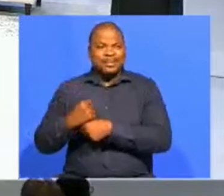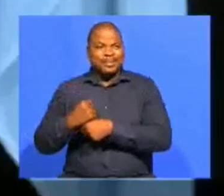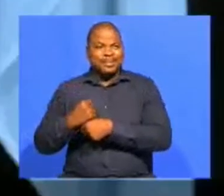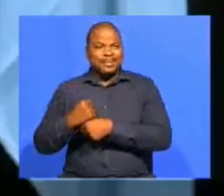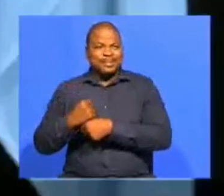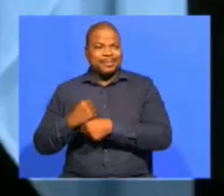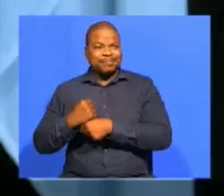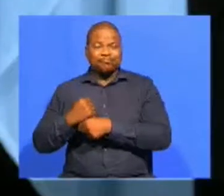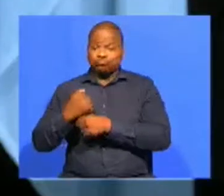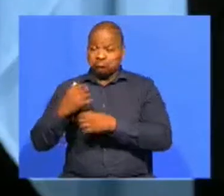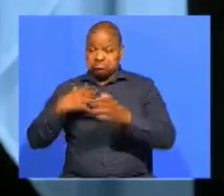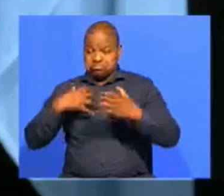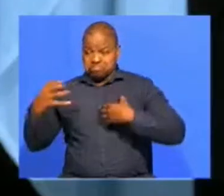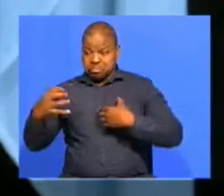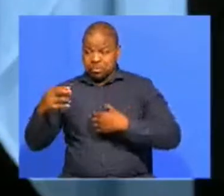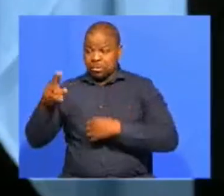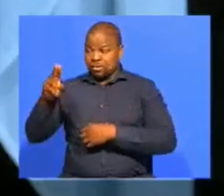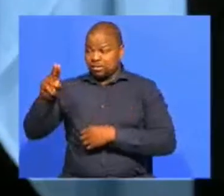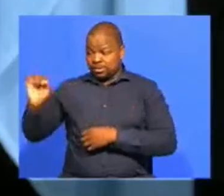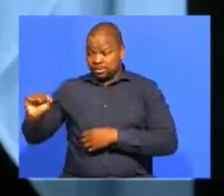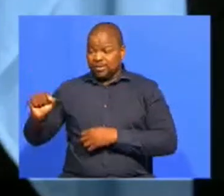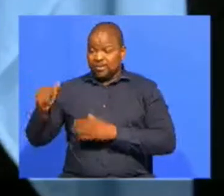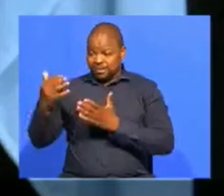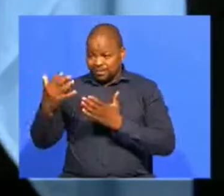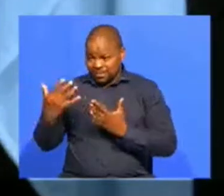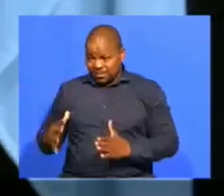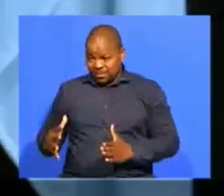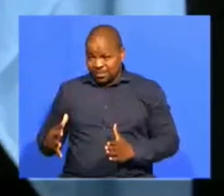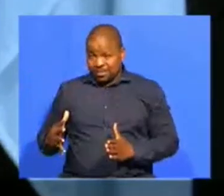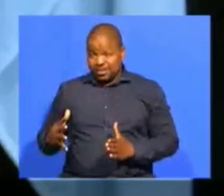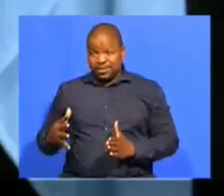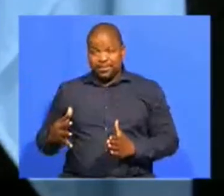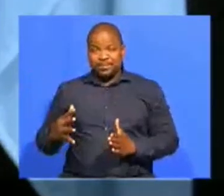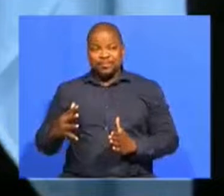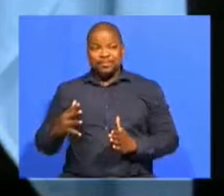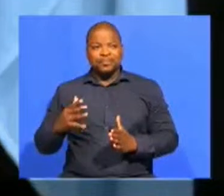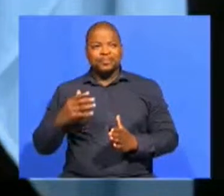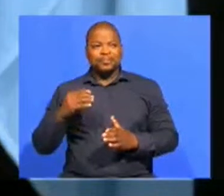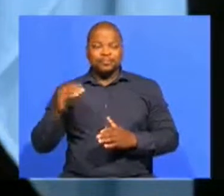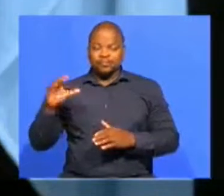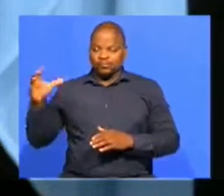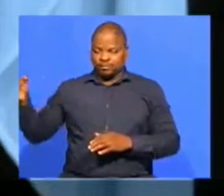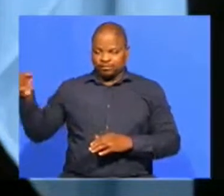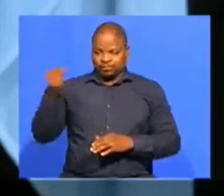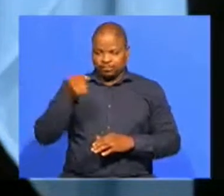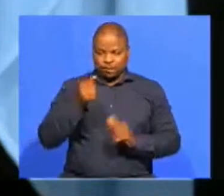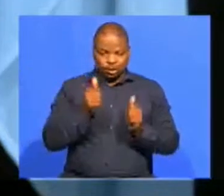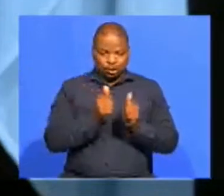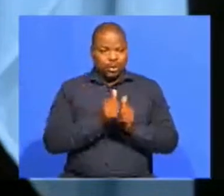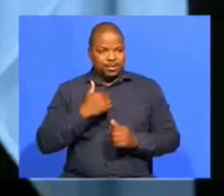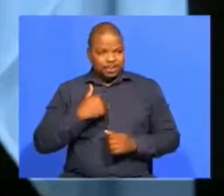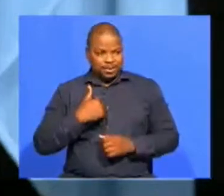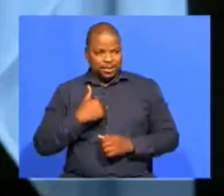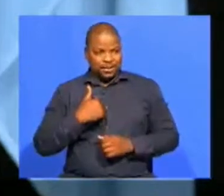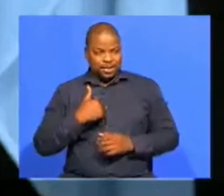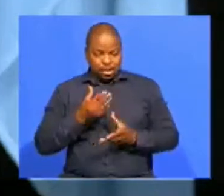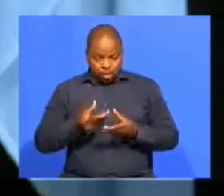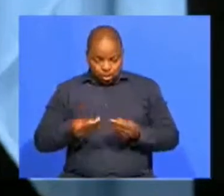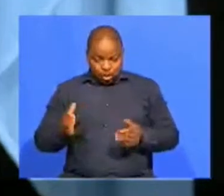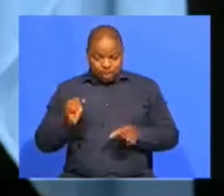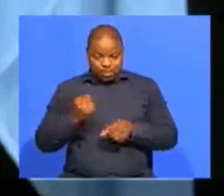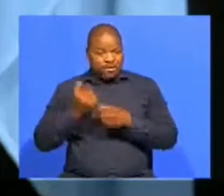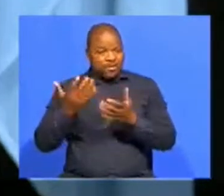I made complaints to the United Nations. Got some of my colleagues to join me, and there was a resolution